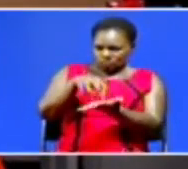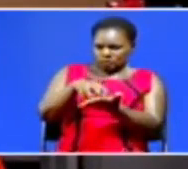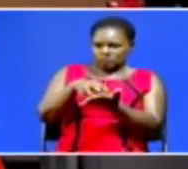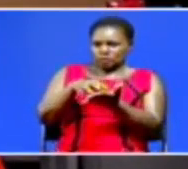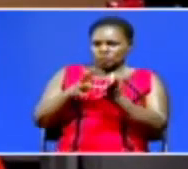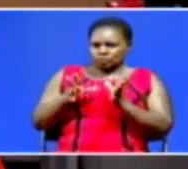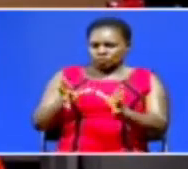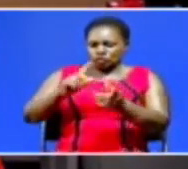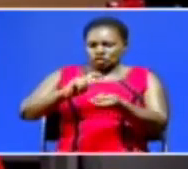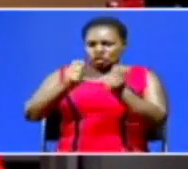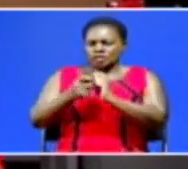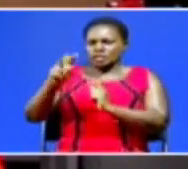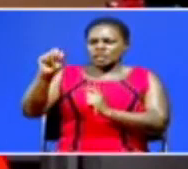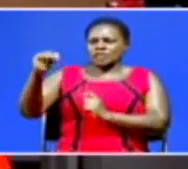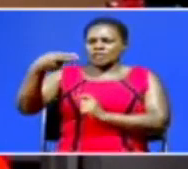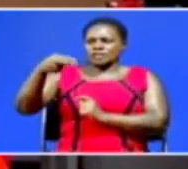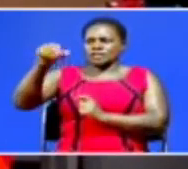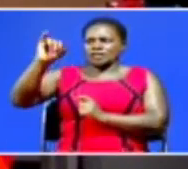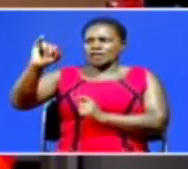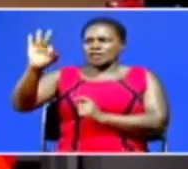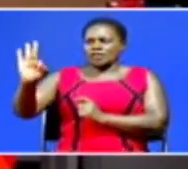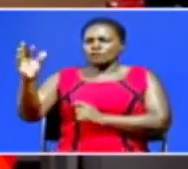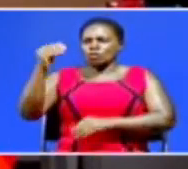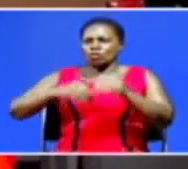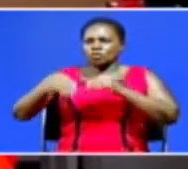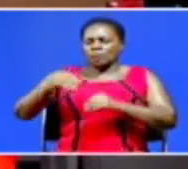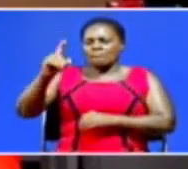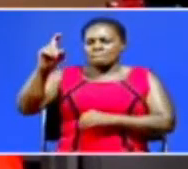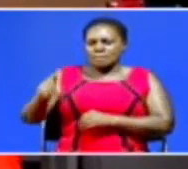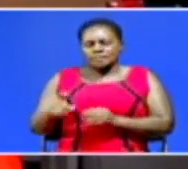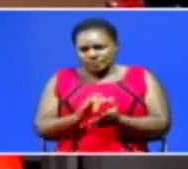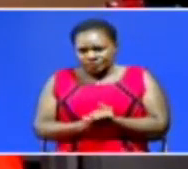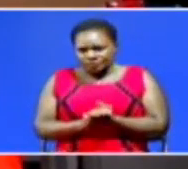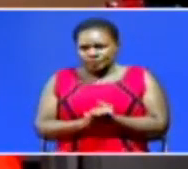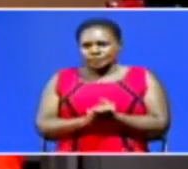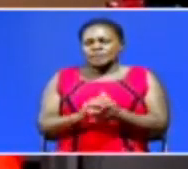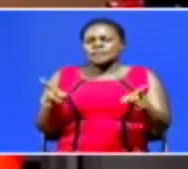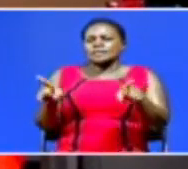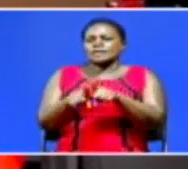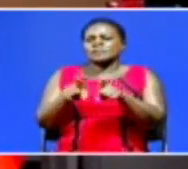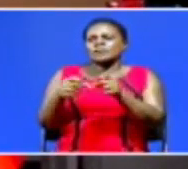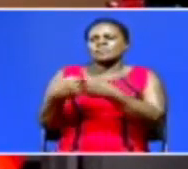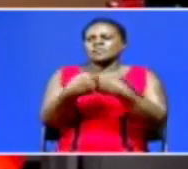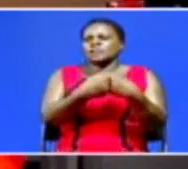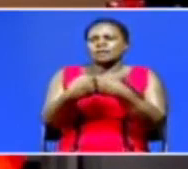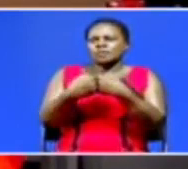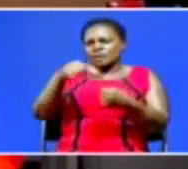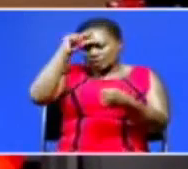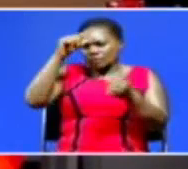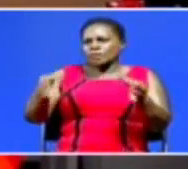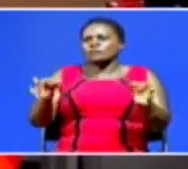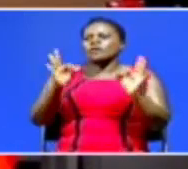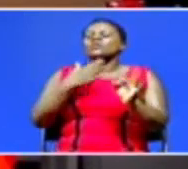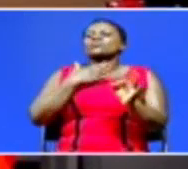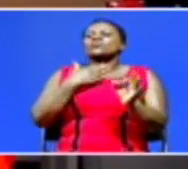push amendments to the NHIF Act to make contributions mandatory. Mutahi Kagwe also challenged state officers to